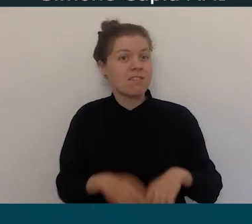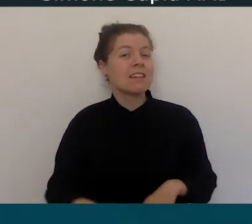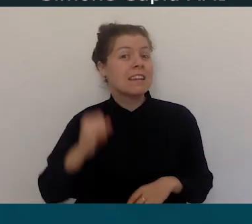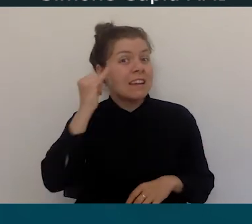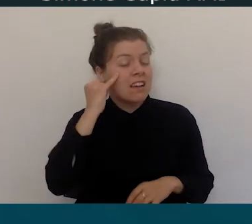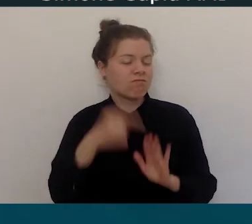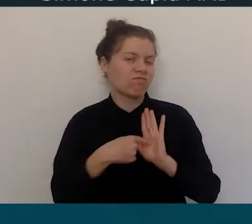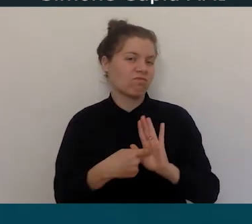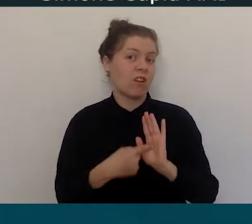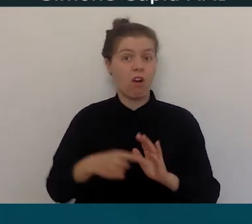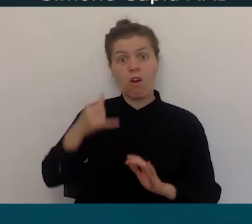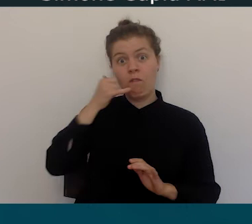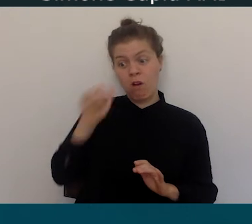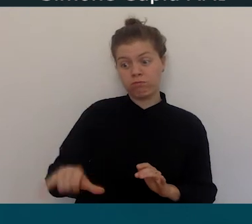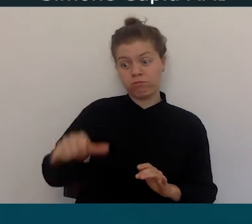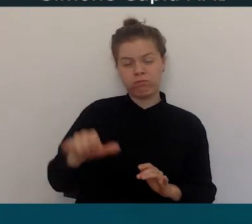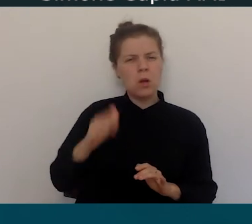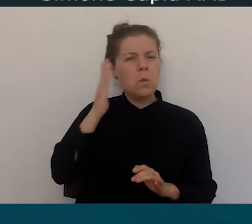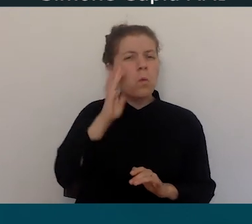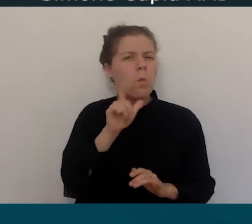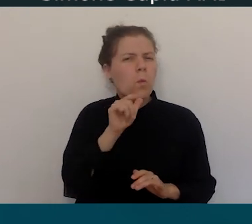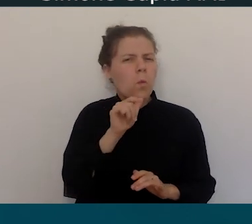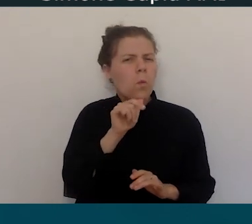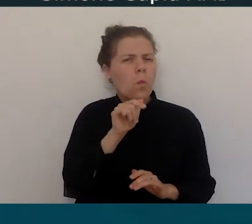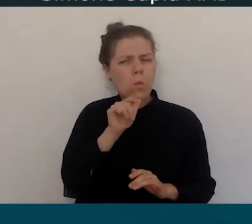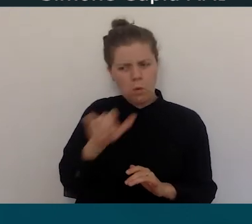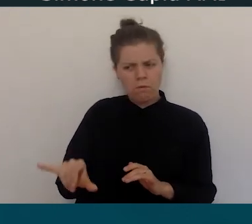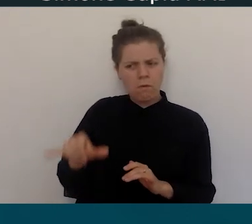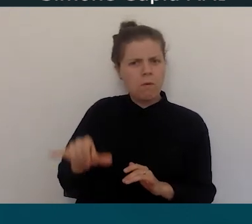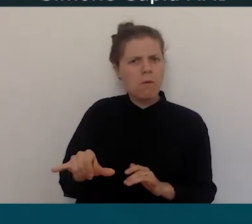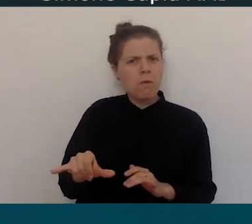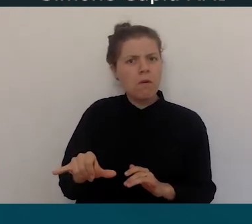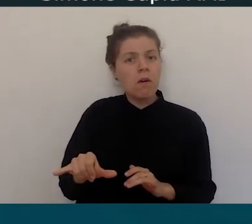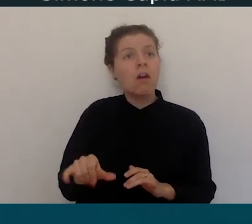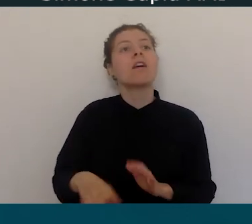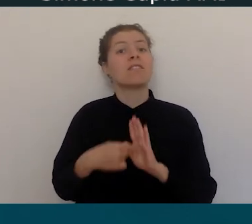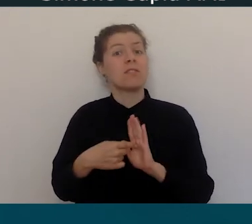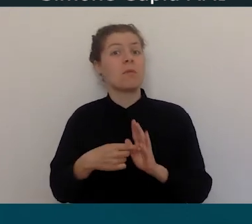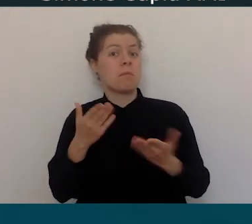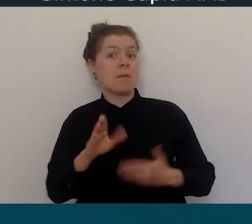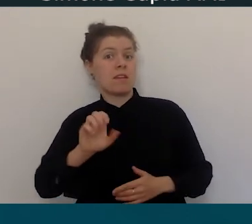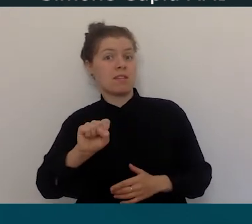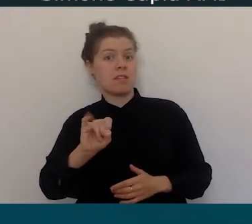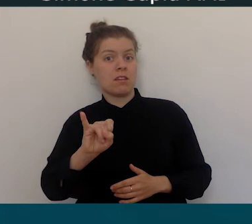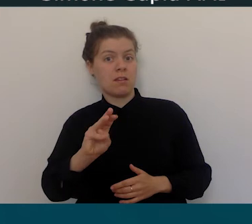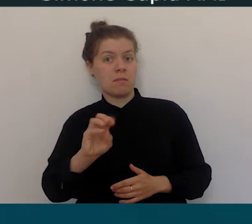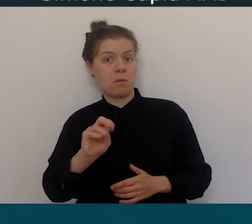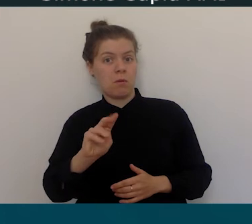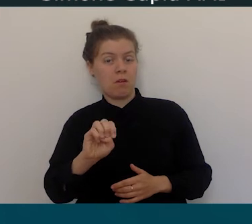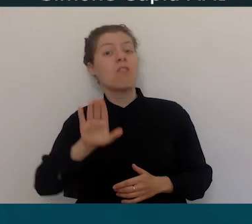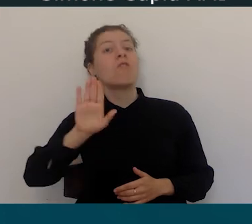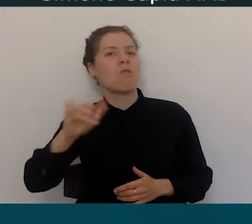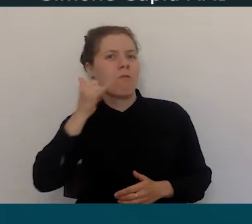it's important whose phone rings. Is it Simone's phone that rings? It's not necessarily important that a gun goes